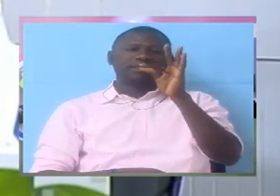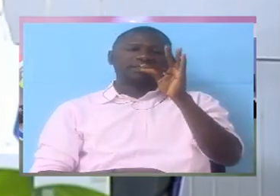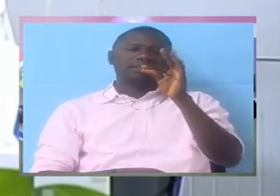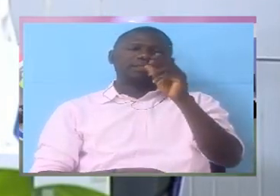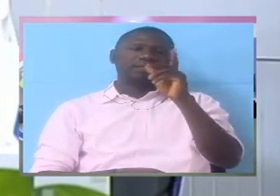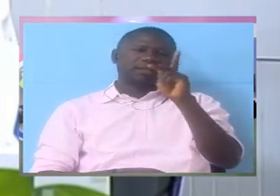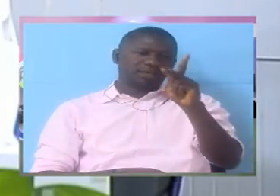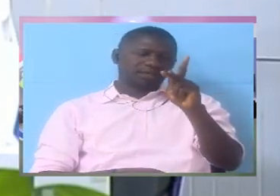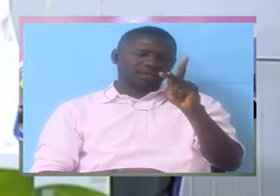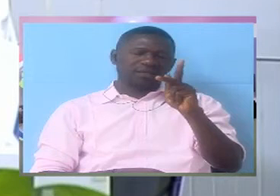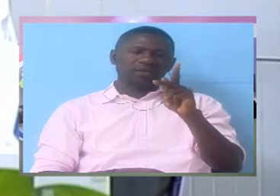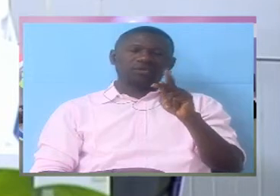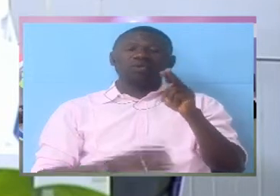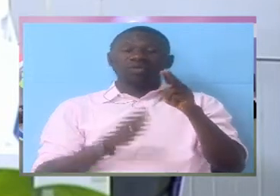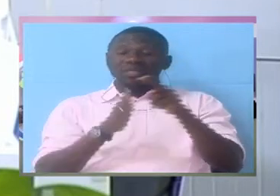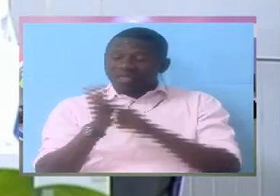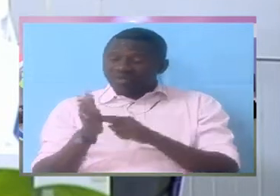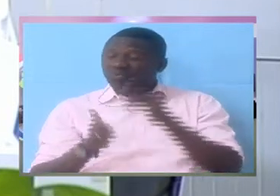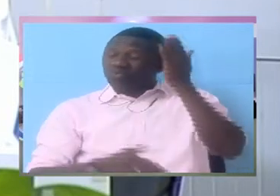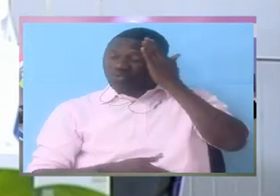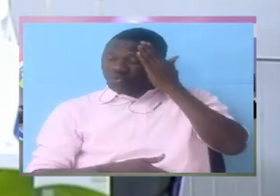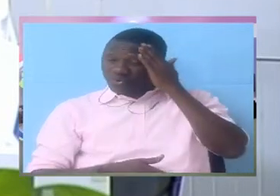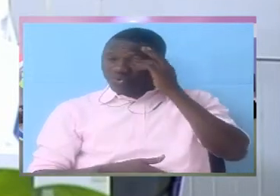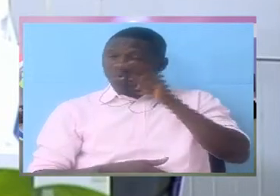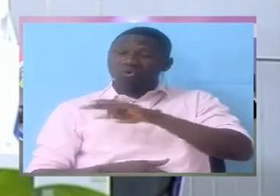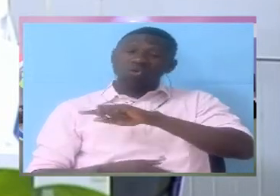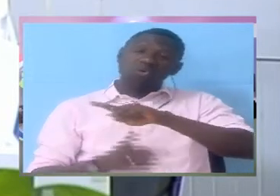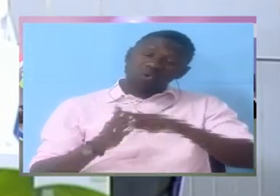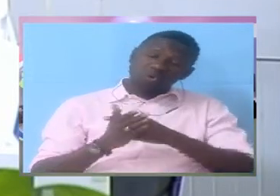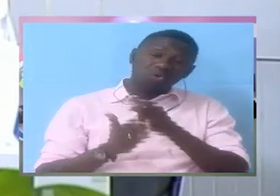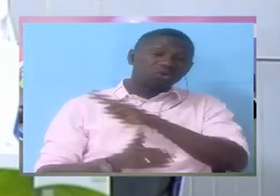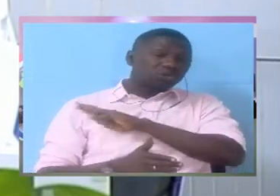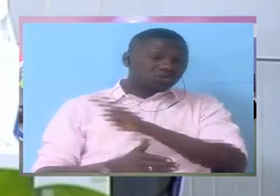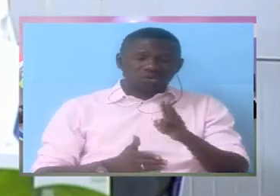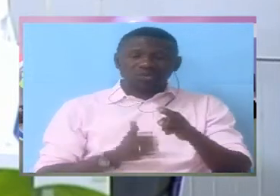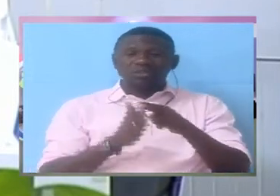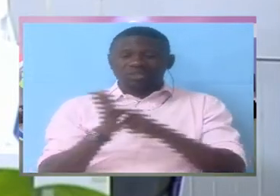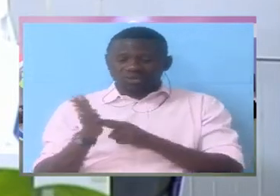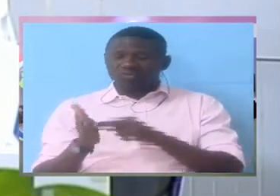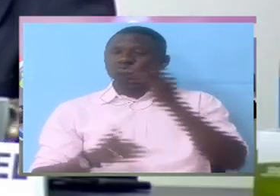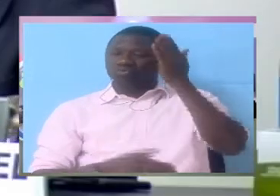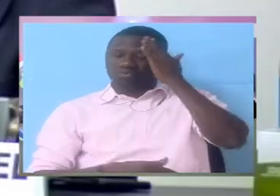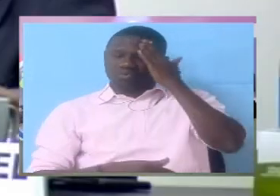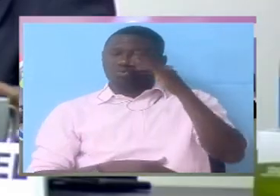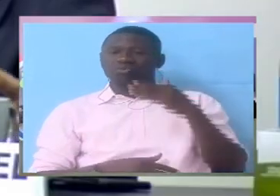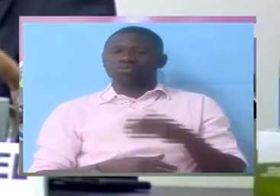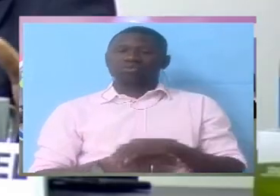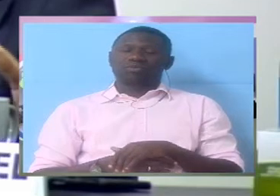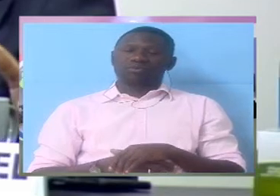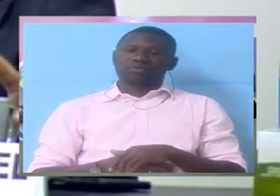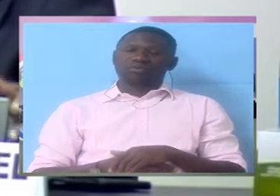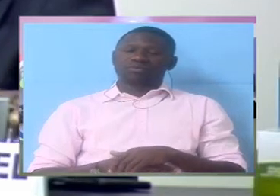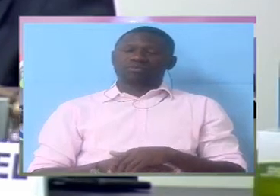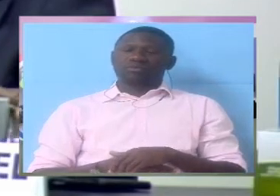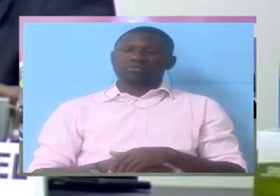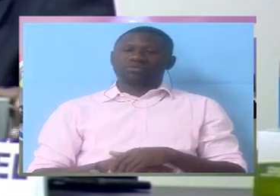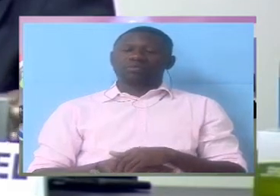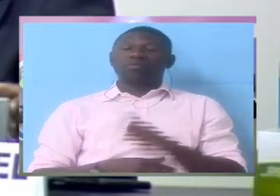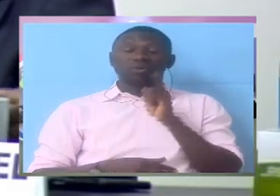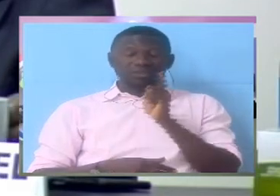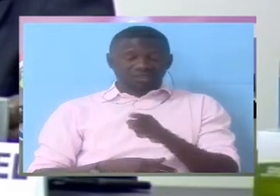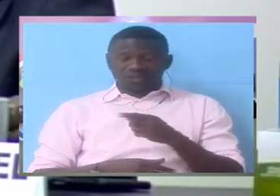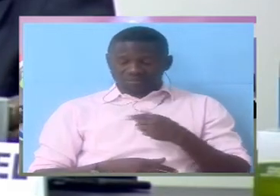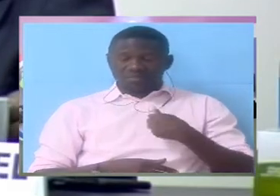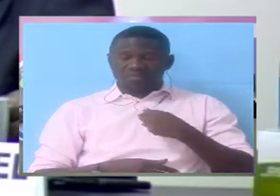to know. Wala nyindi menyanta kolu lona wala mem manyang kolu lona. But this is precisely my